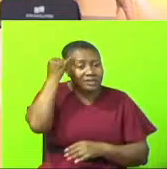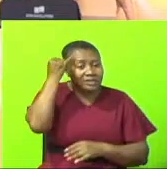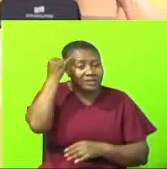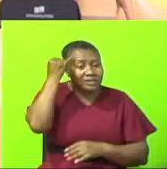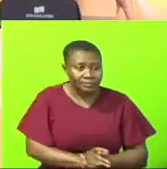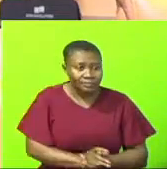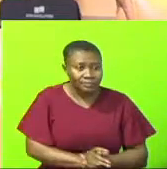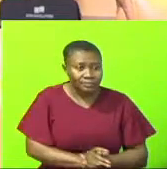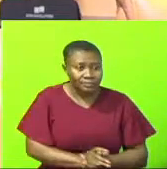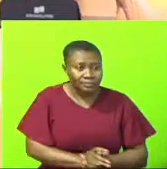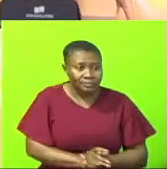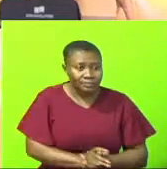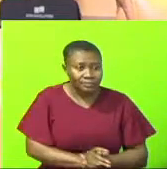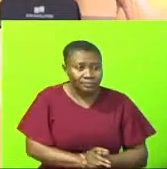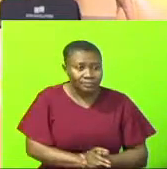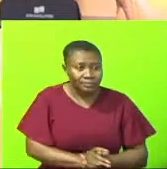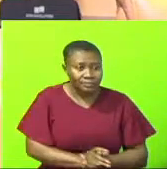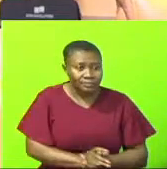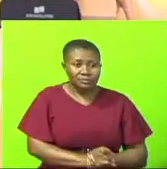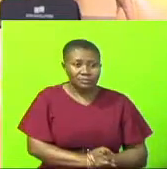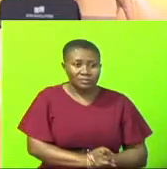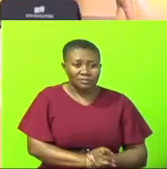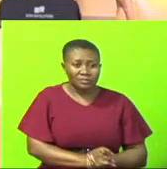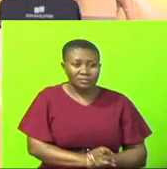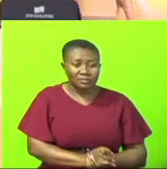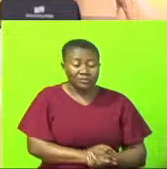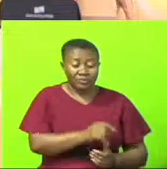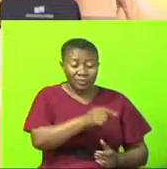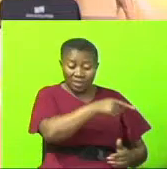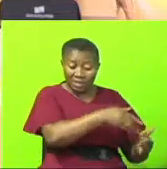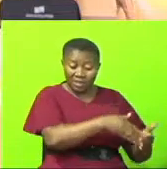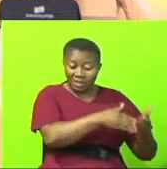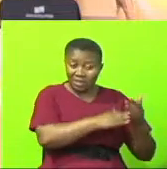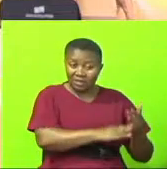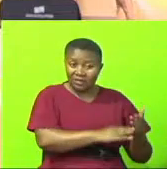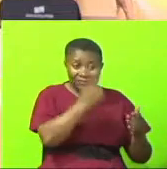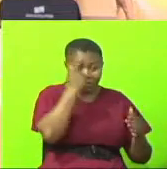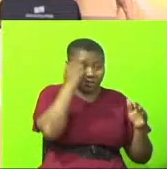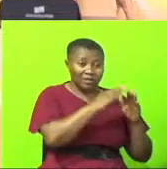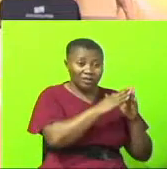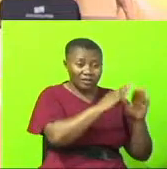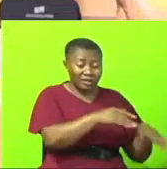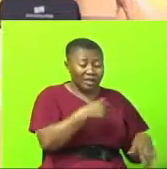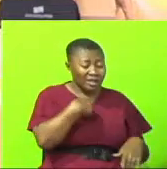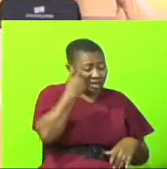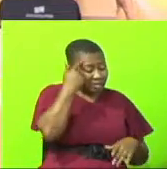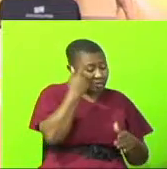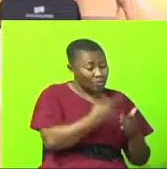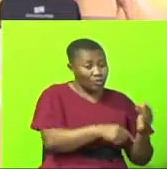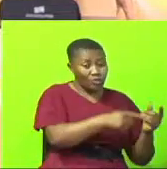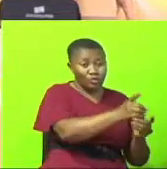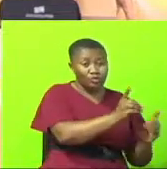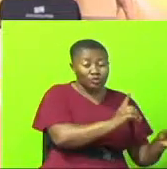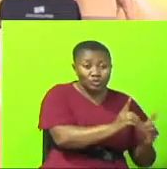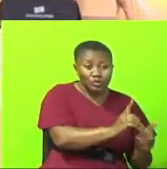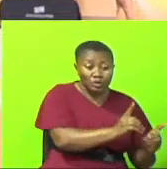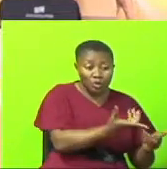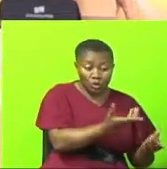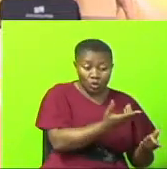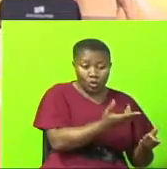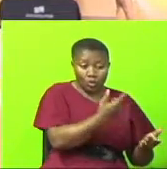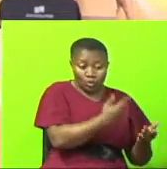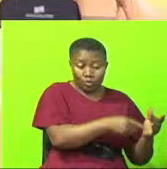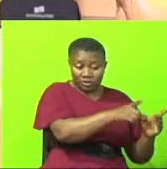taken any action. And as a leader of the House, I think that what he's doing, or what he has done by taking